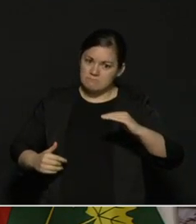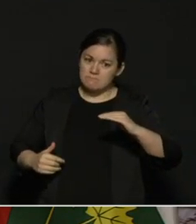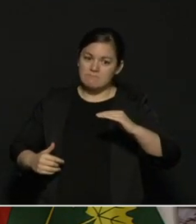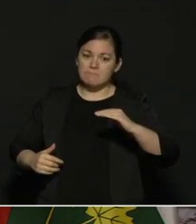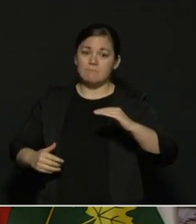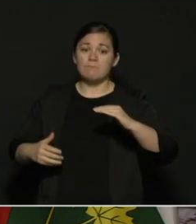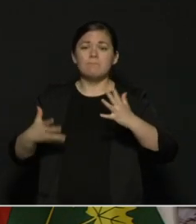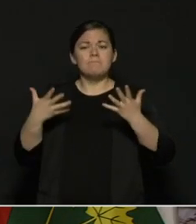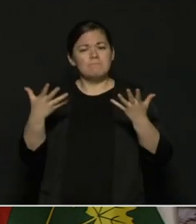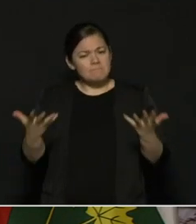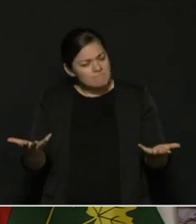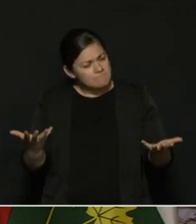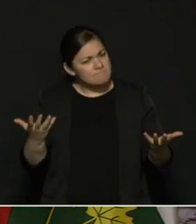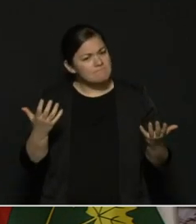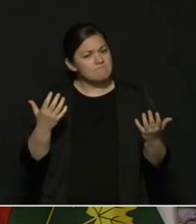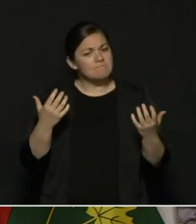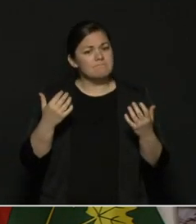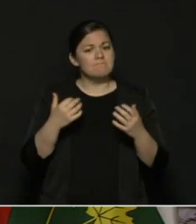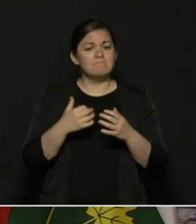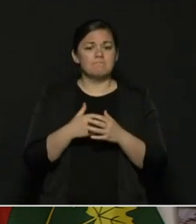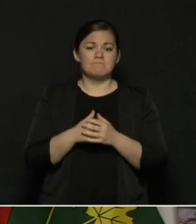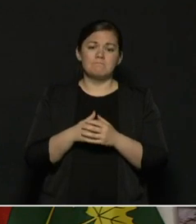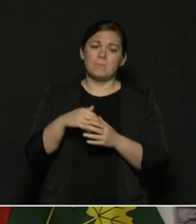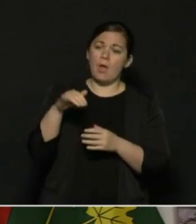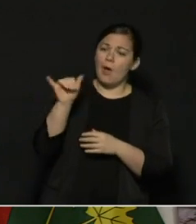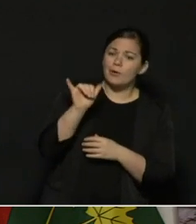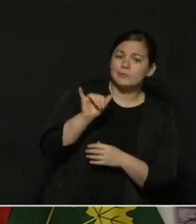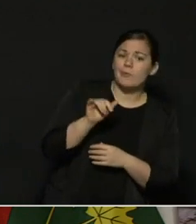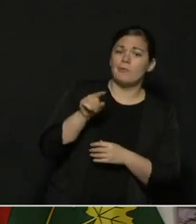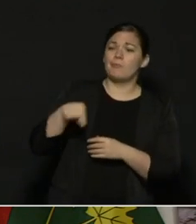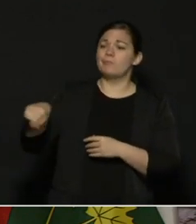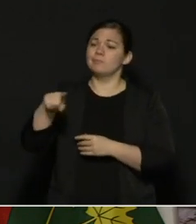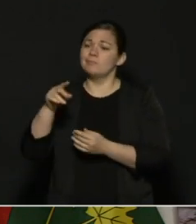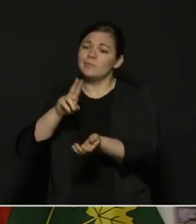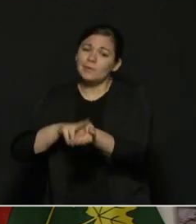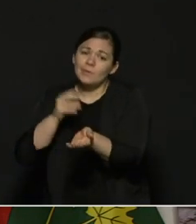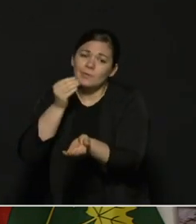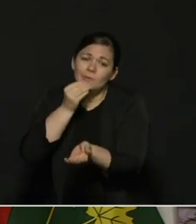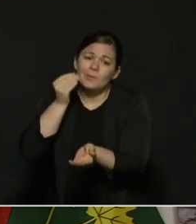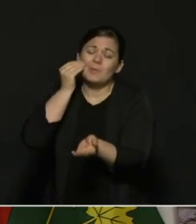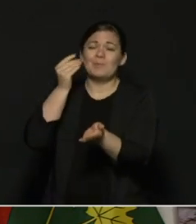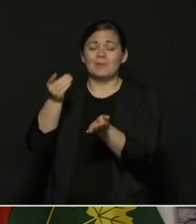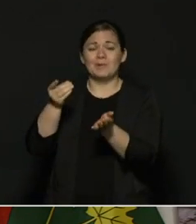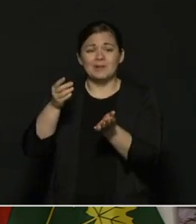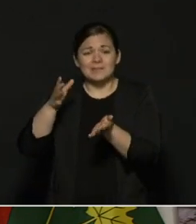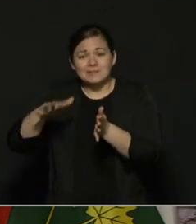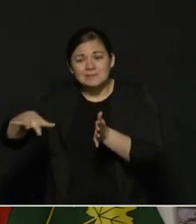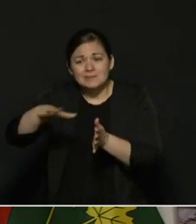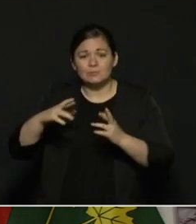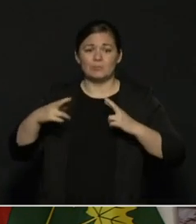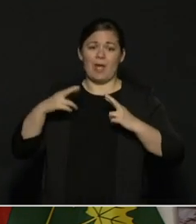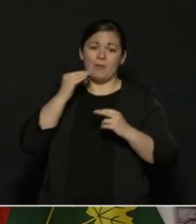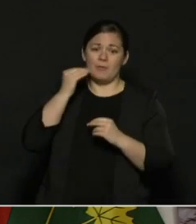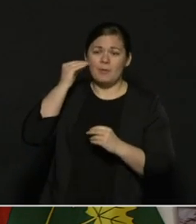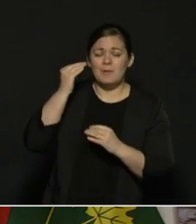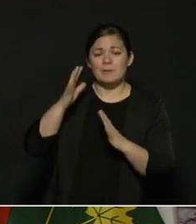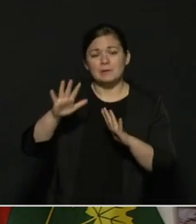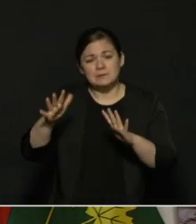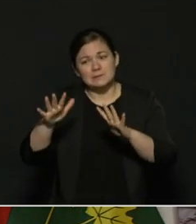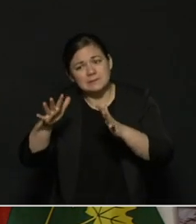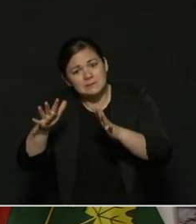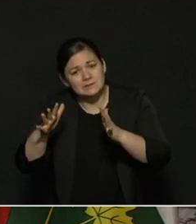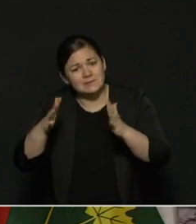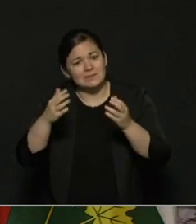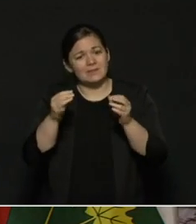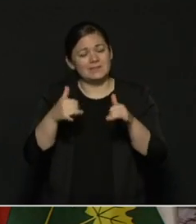starting to make some steady headway in our long-term care facilities, but early days. We're trying to see how that will be. Also see if we